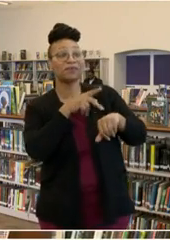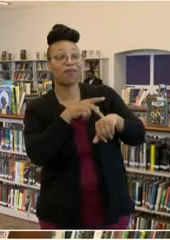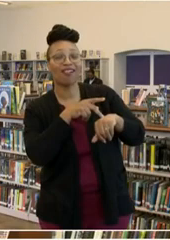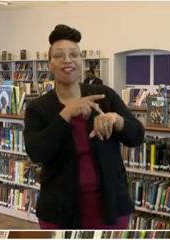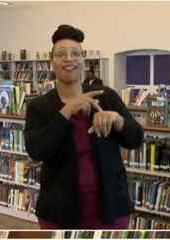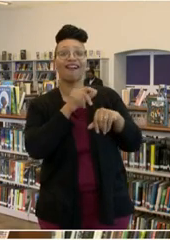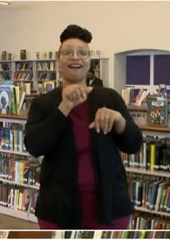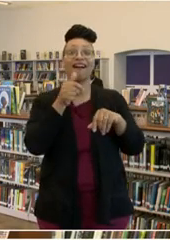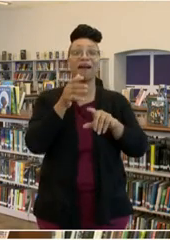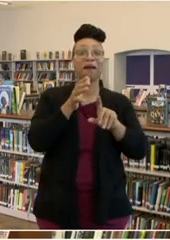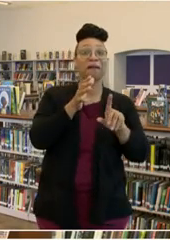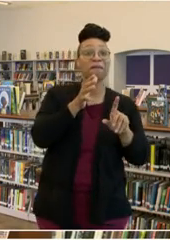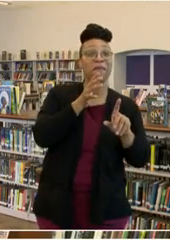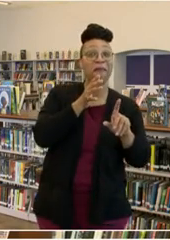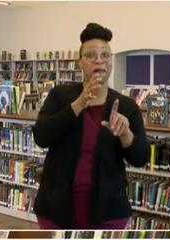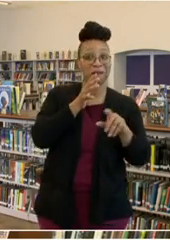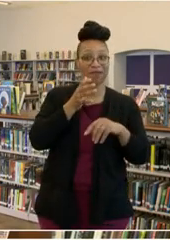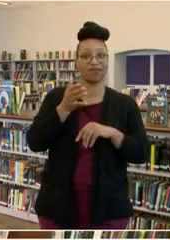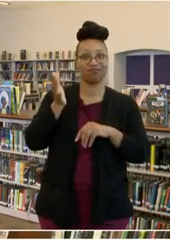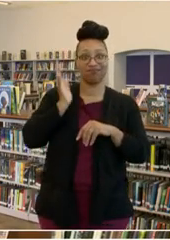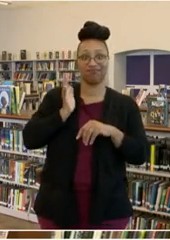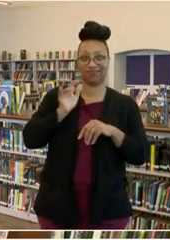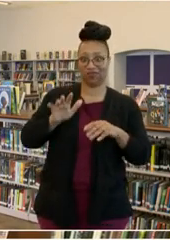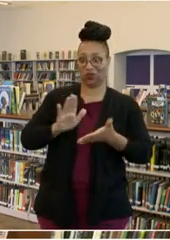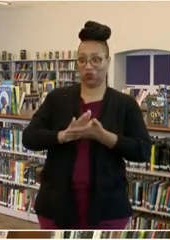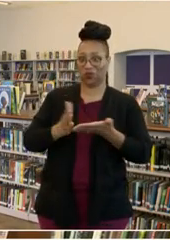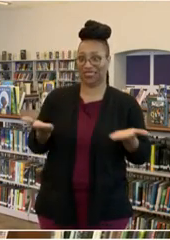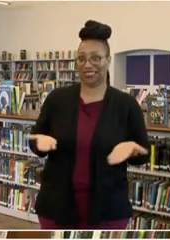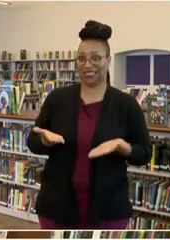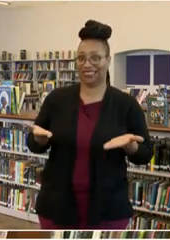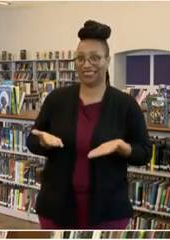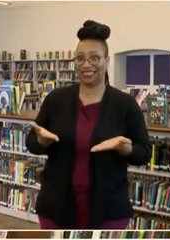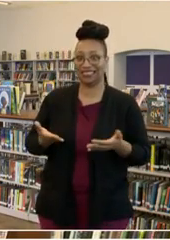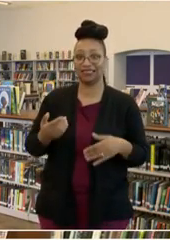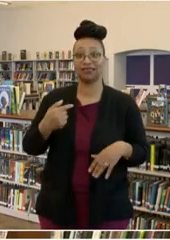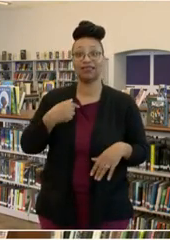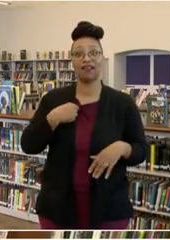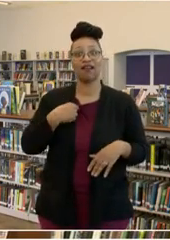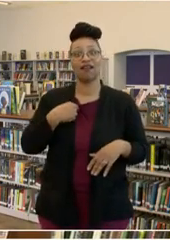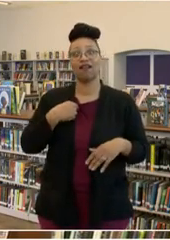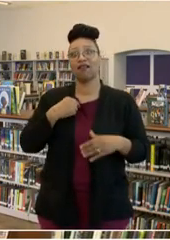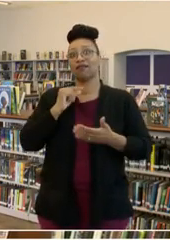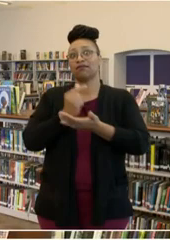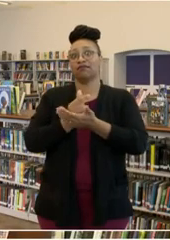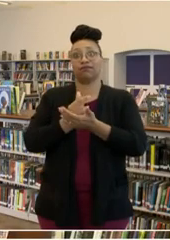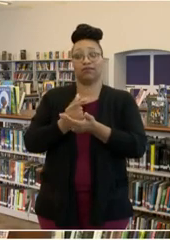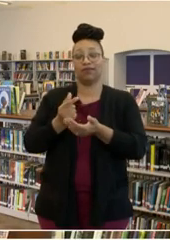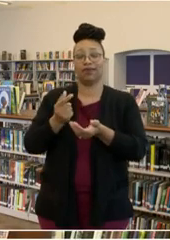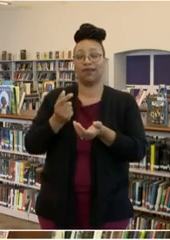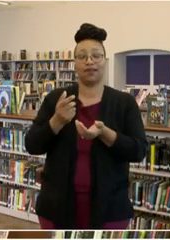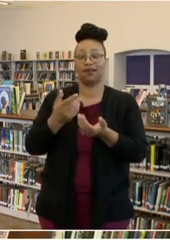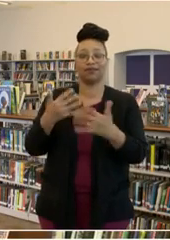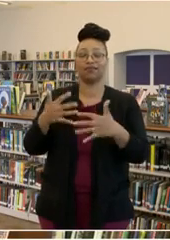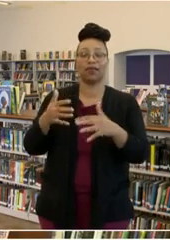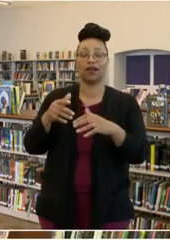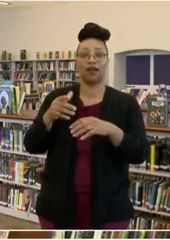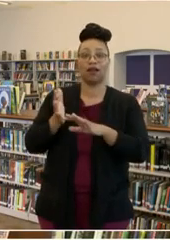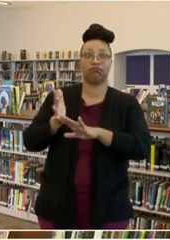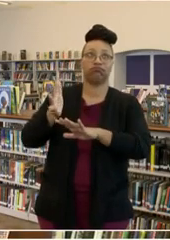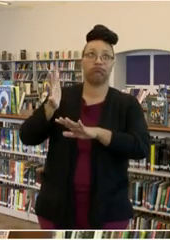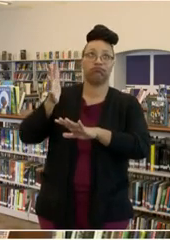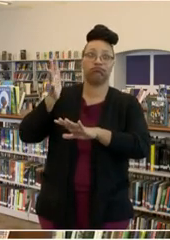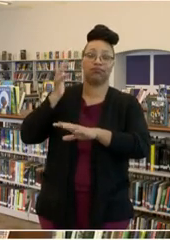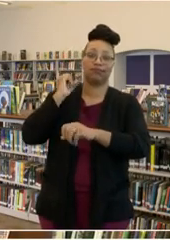And I asked her, what year did you graduate, Mom? And she said, so many years ago. But her regard